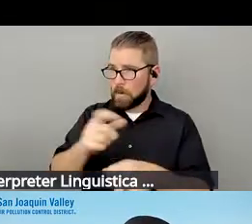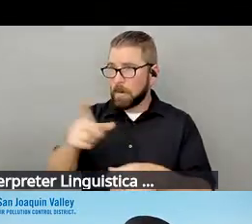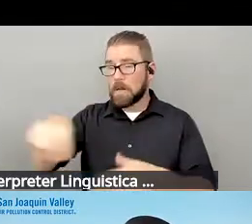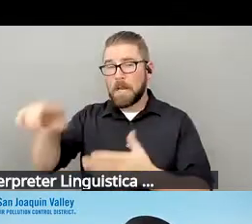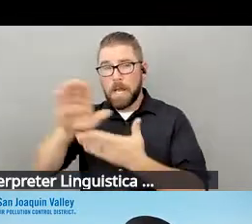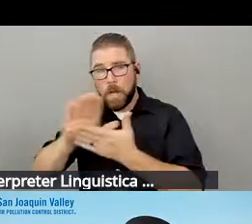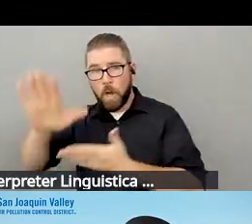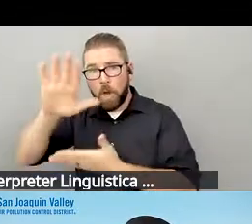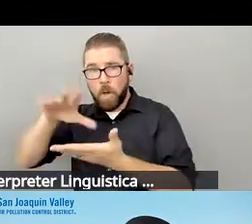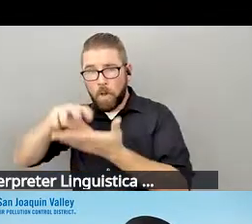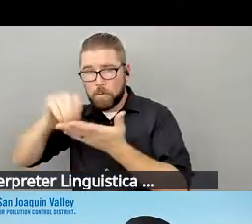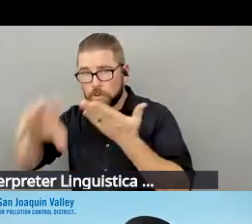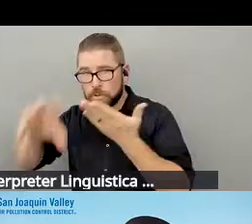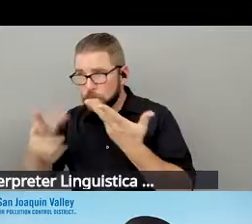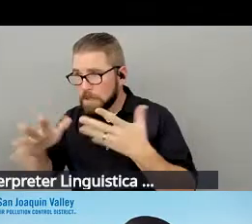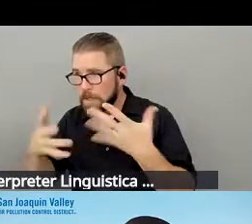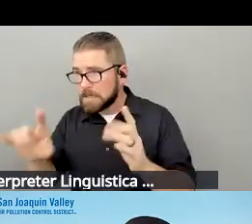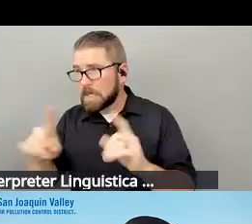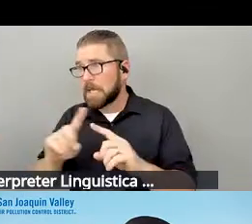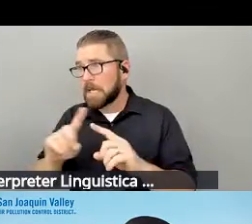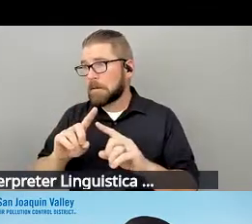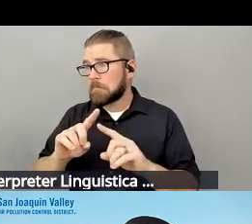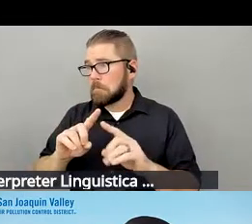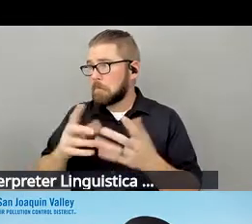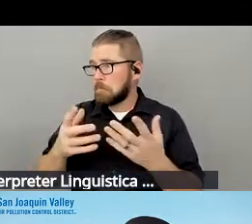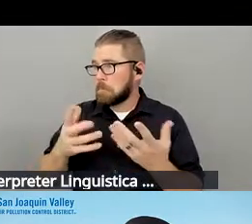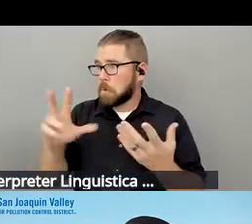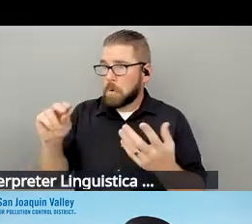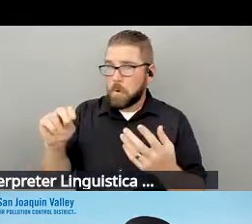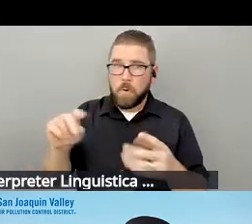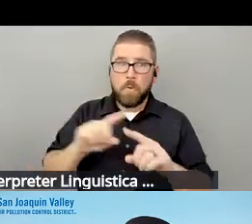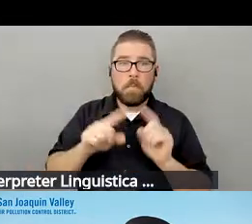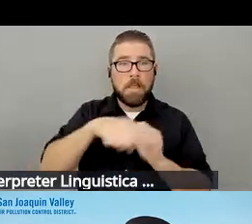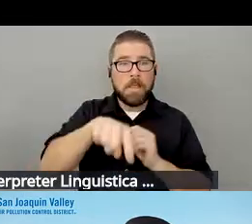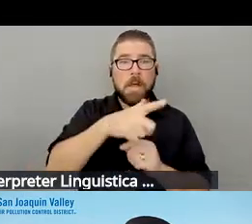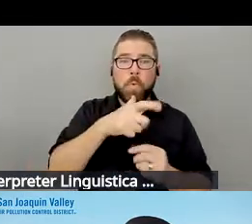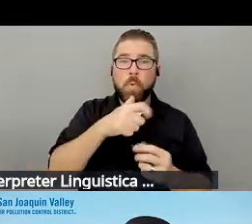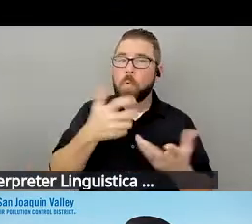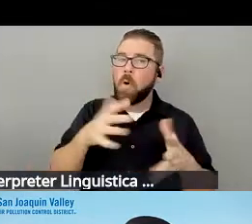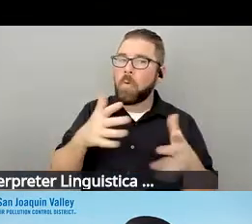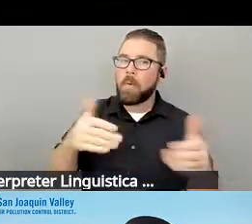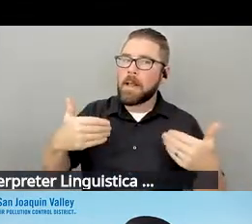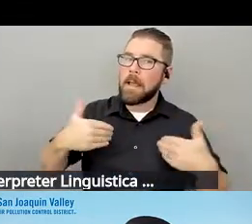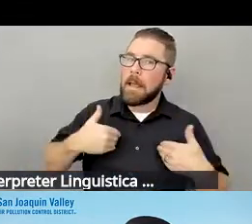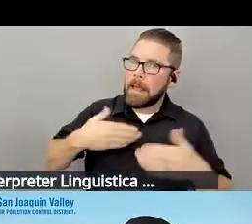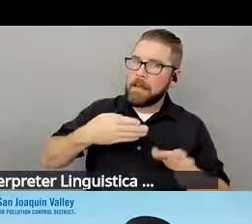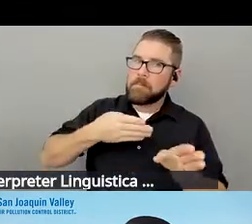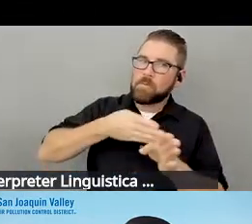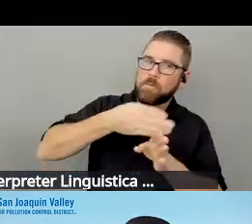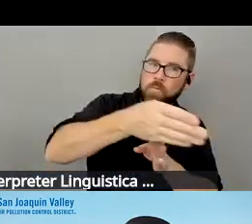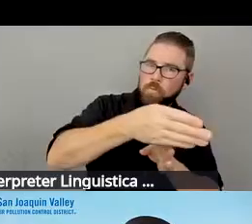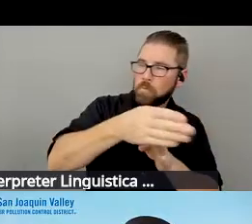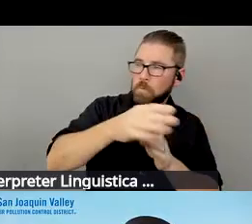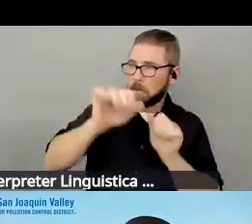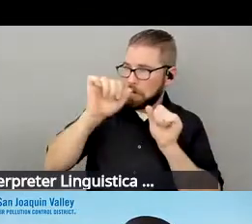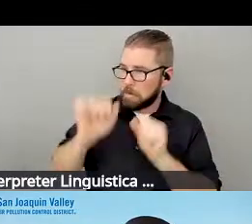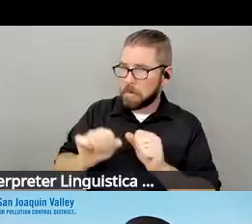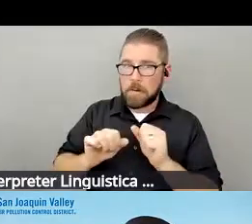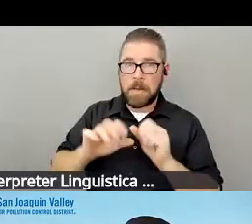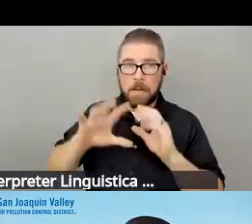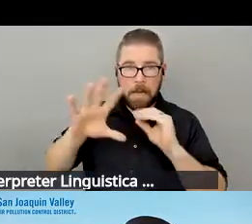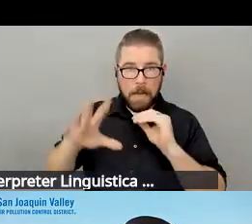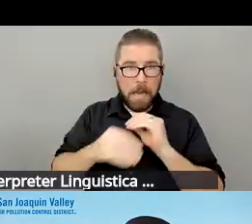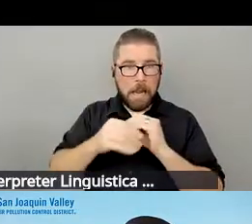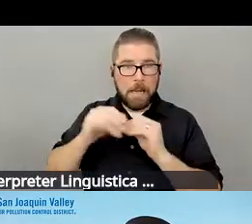to improve their career outcomes, please. This is Stephanie. I do believe